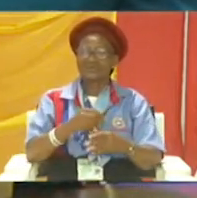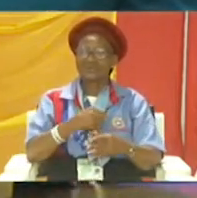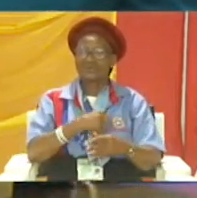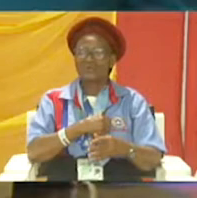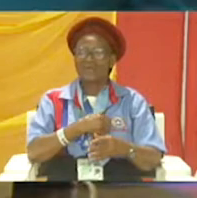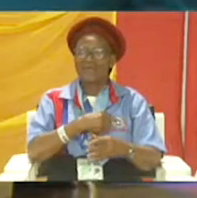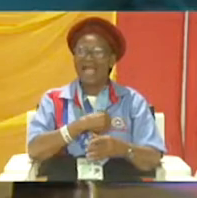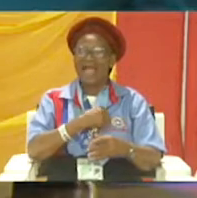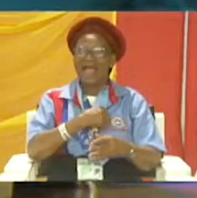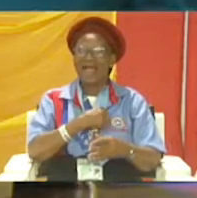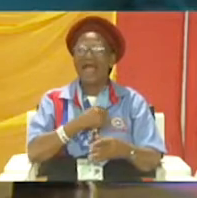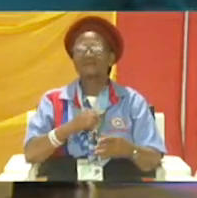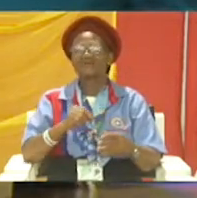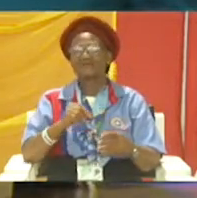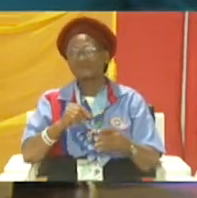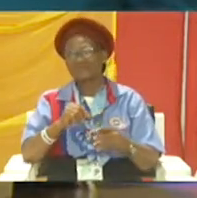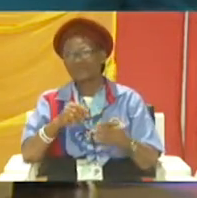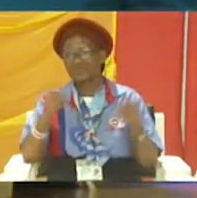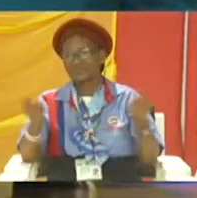dormitories,